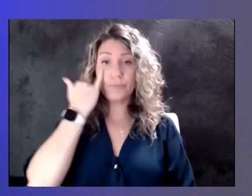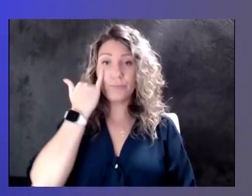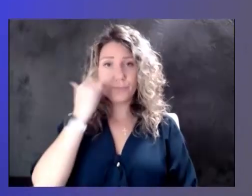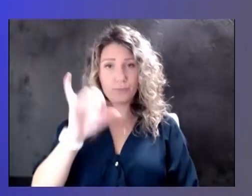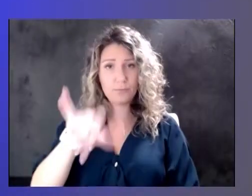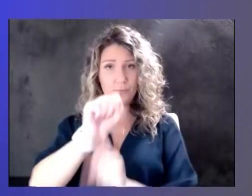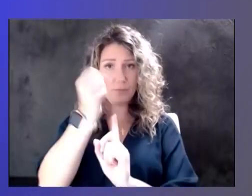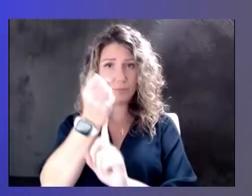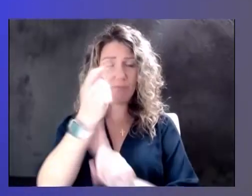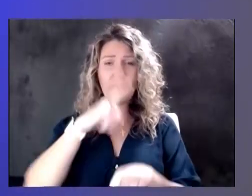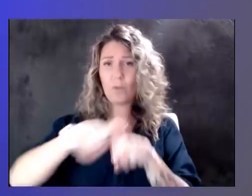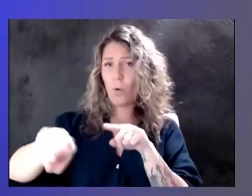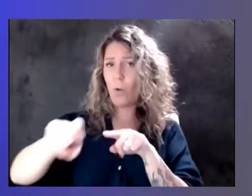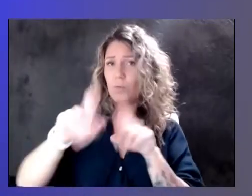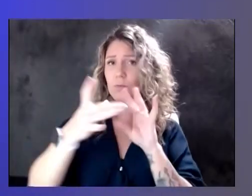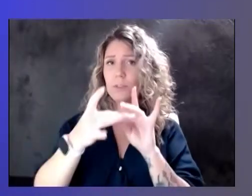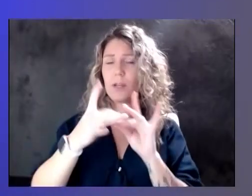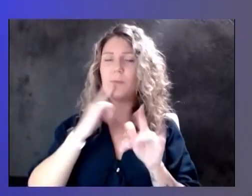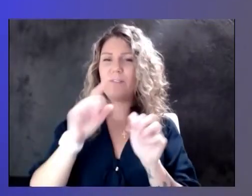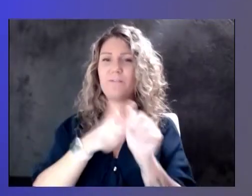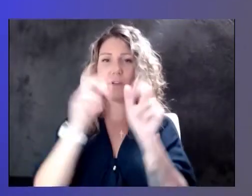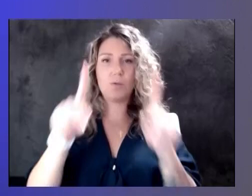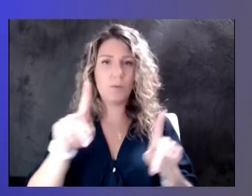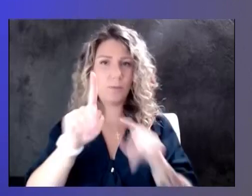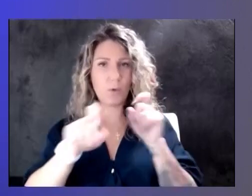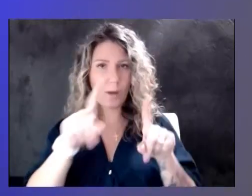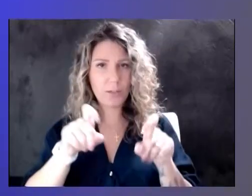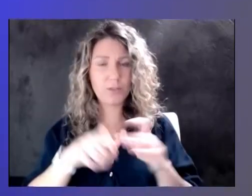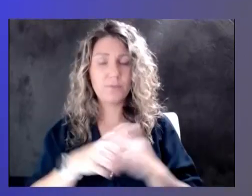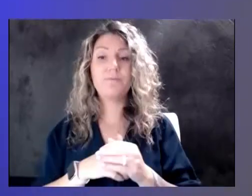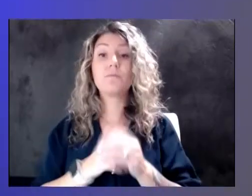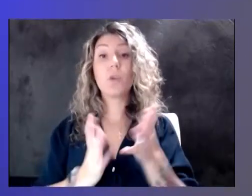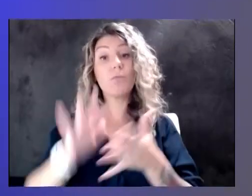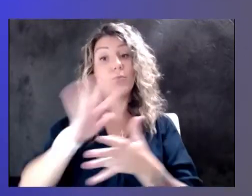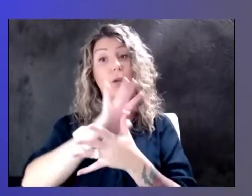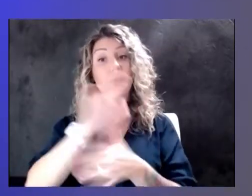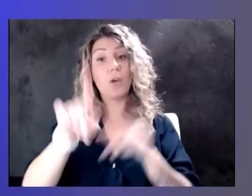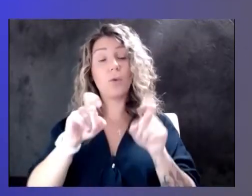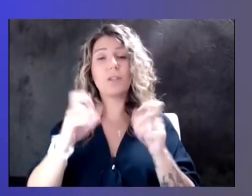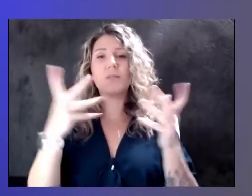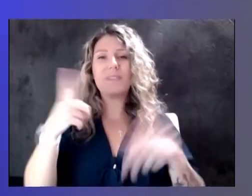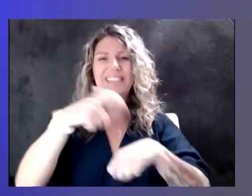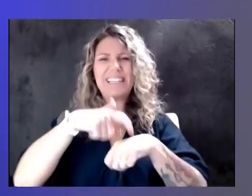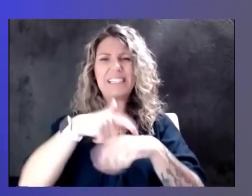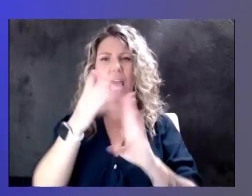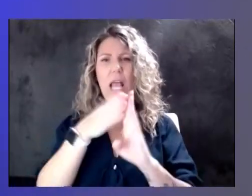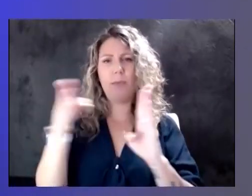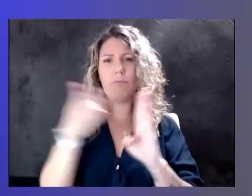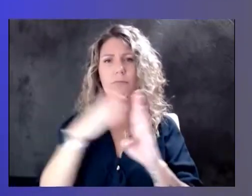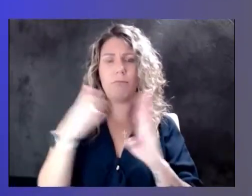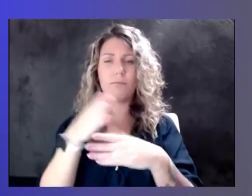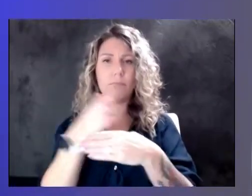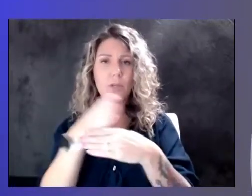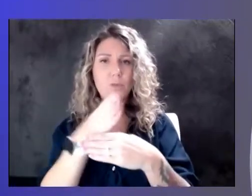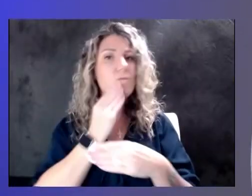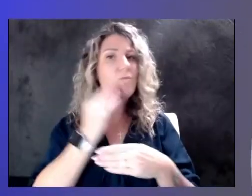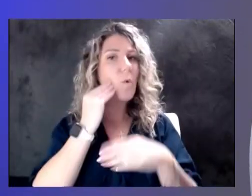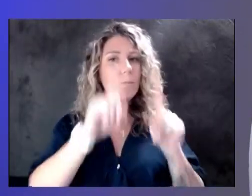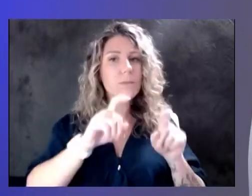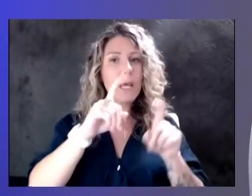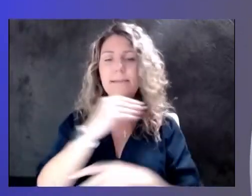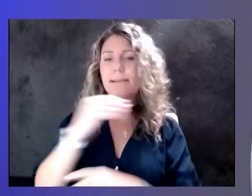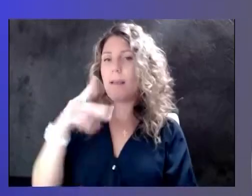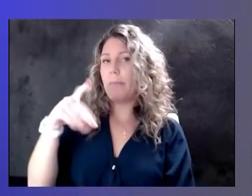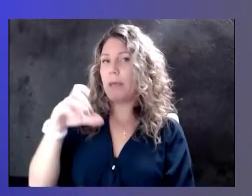about this, I would have some follow-up questions. And the primary one is going to be, what's the time frame between the home test and the PCR? So